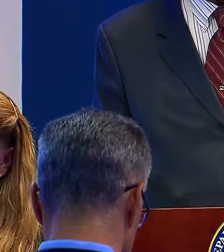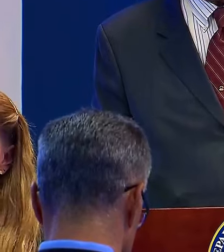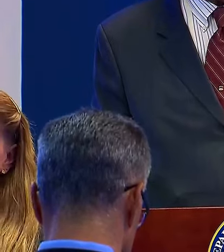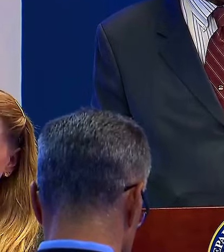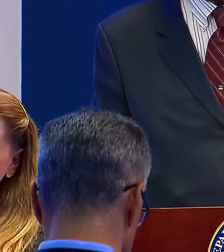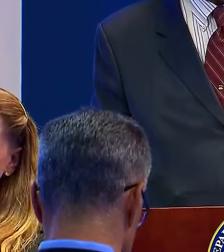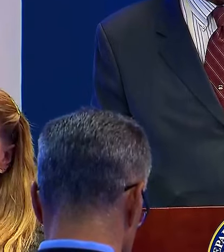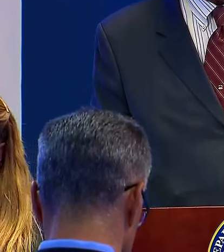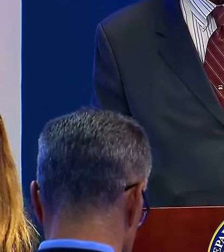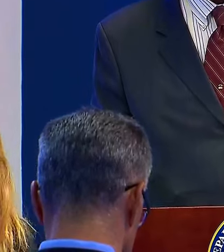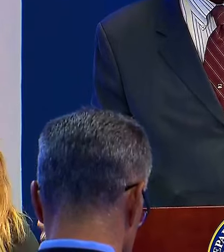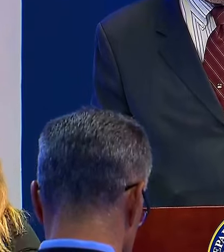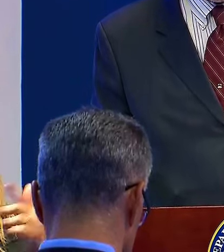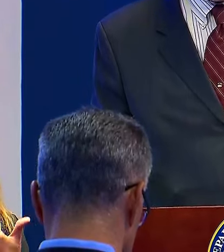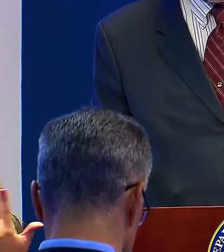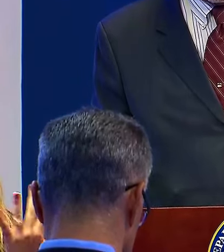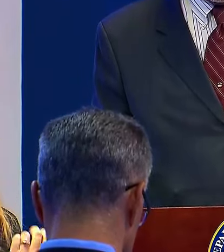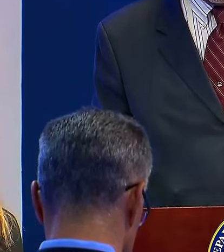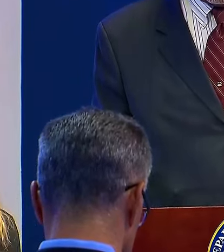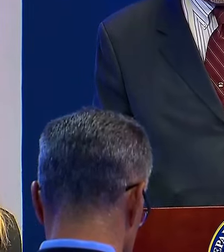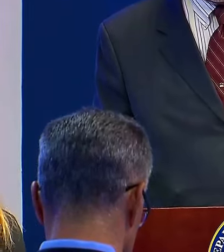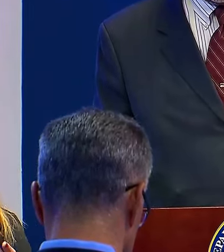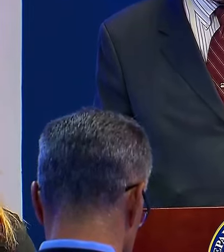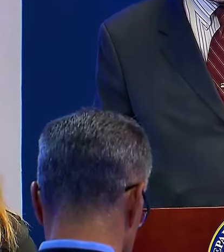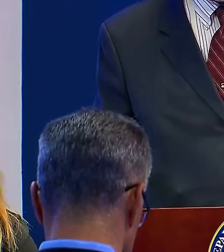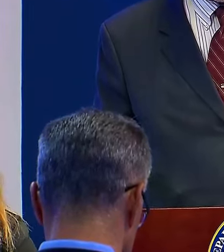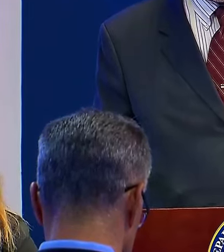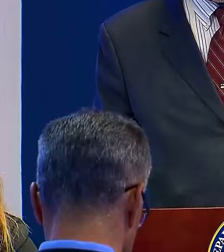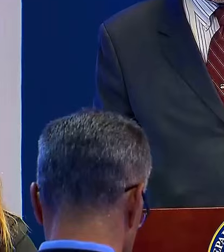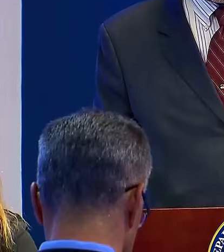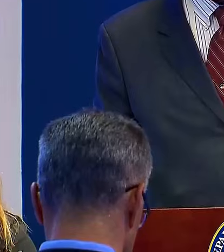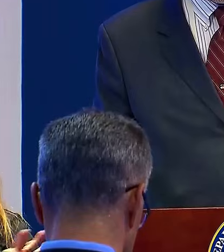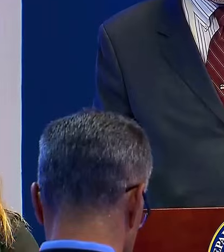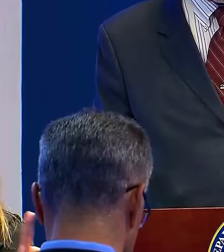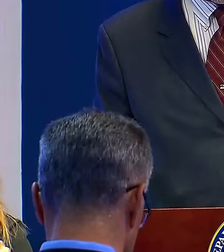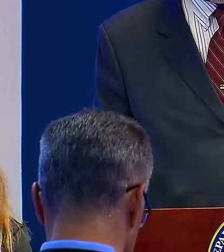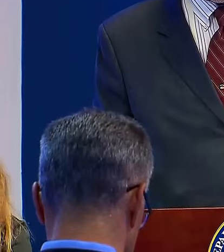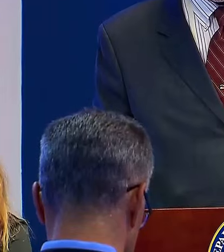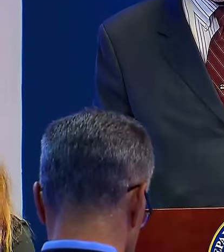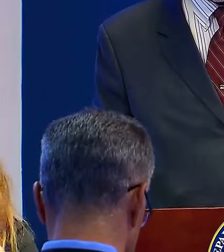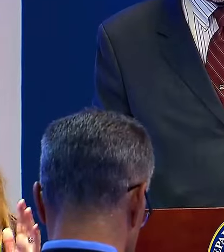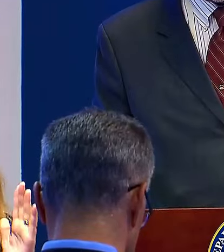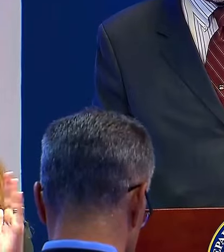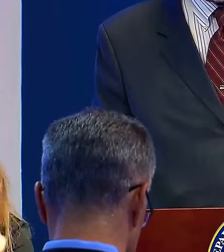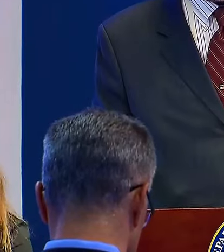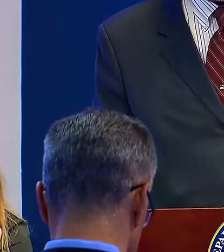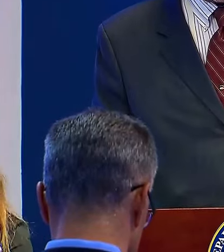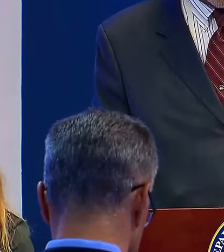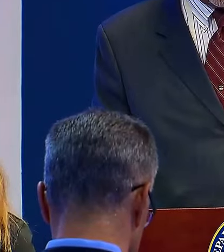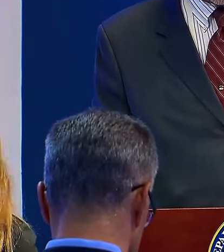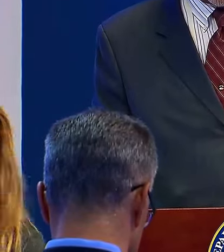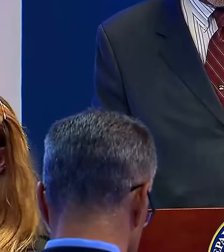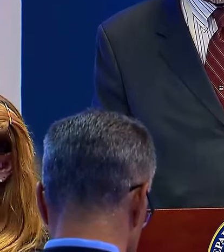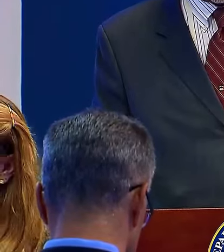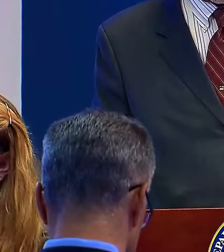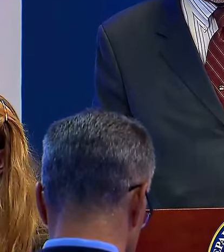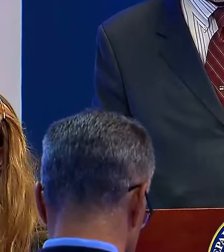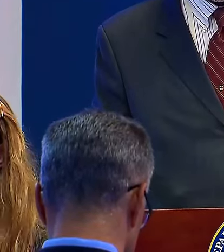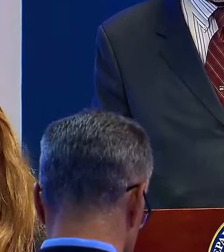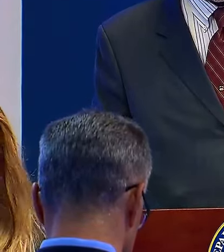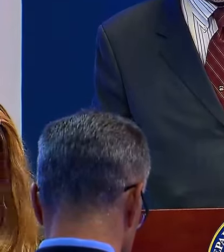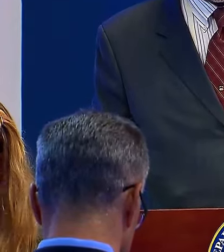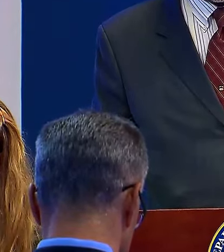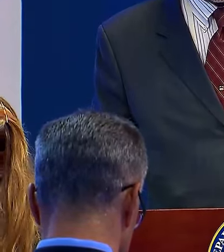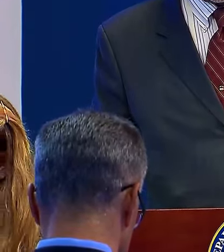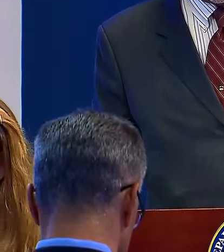necessary in spreading hope. We trust you for this. We believe you, God, for